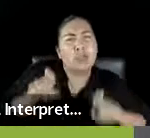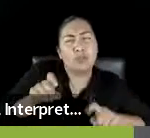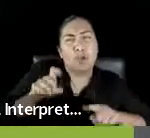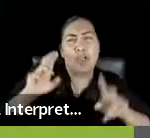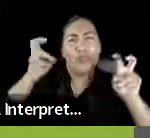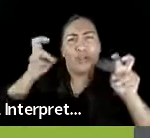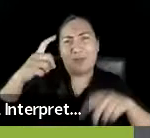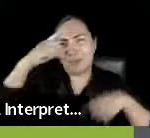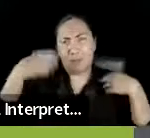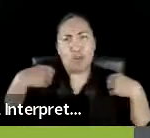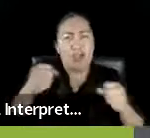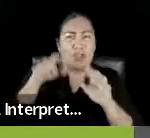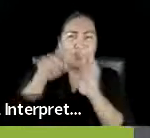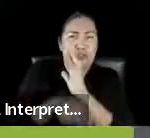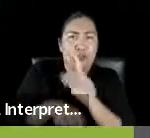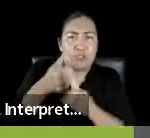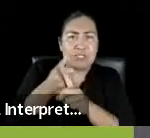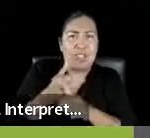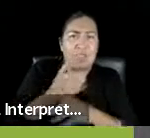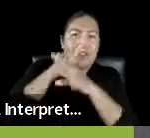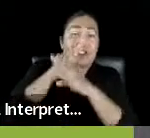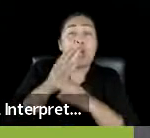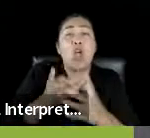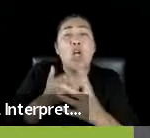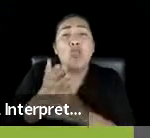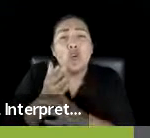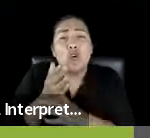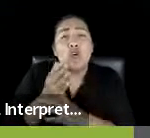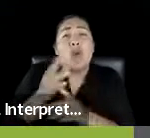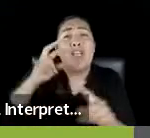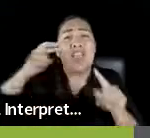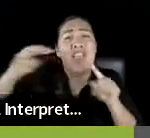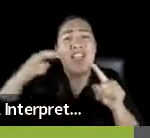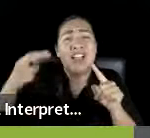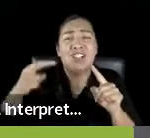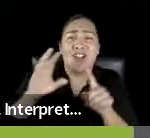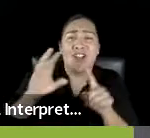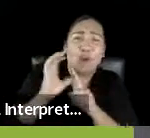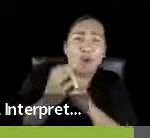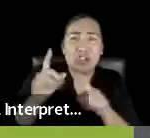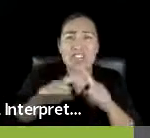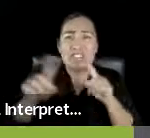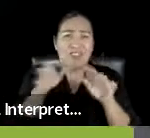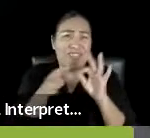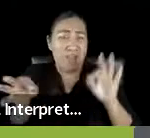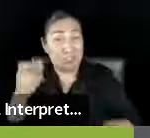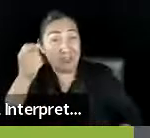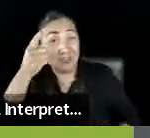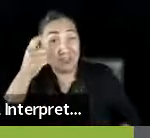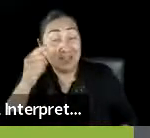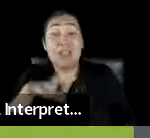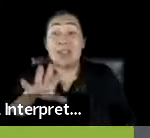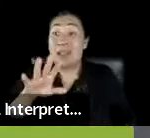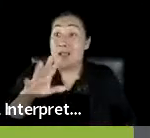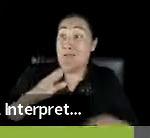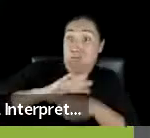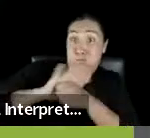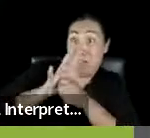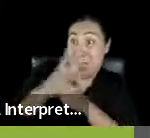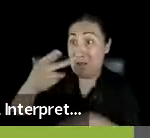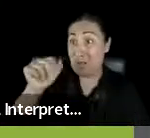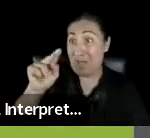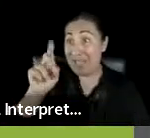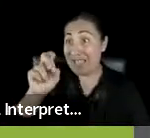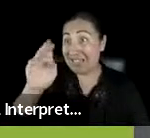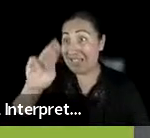suicide prevention, but through the lens of culture and in different languages. Now, the pandemic has impacted all of us in many different